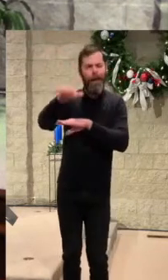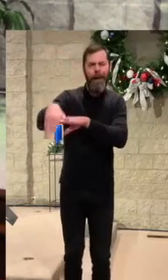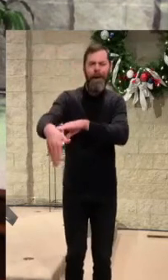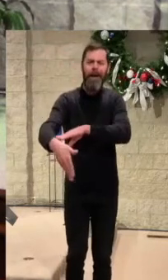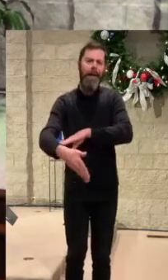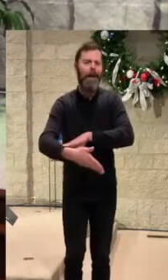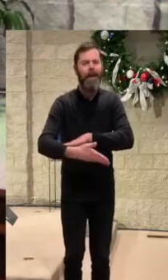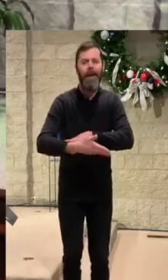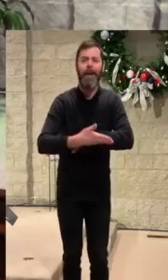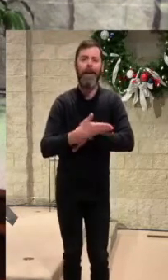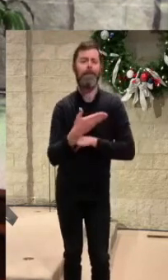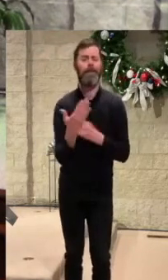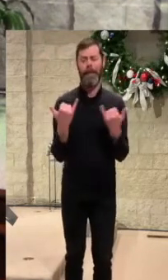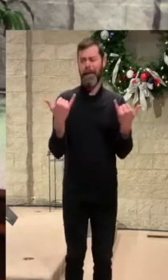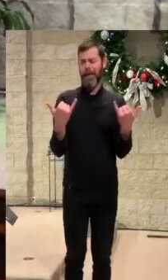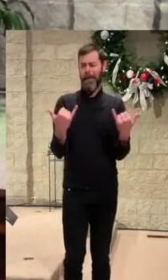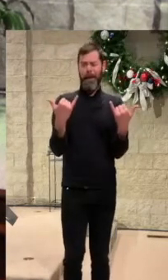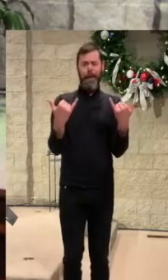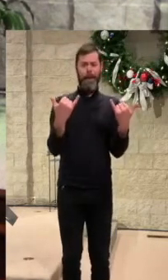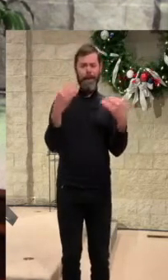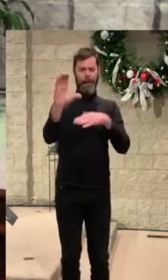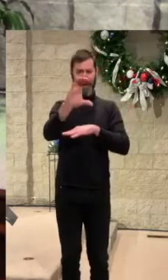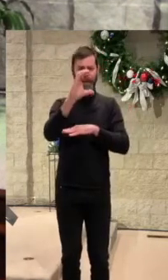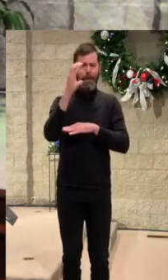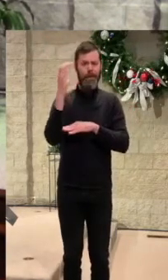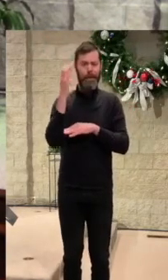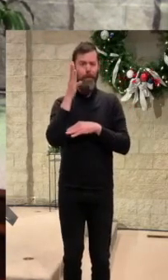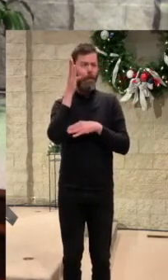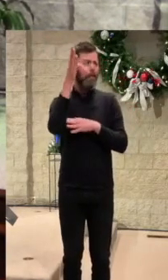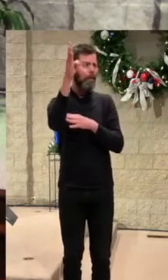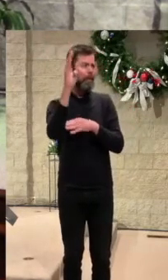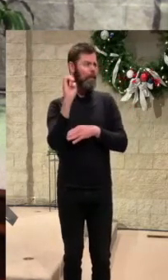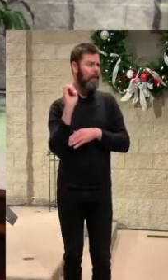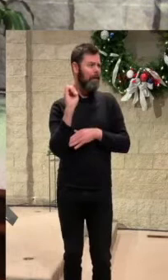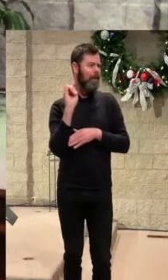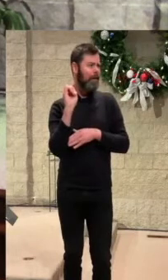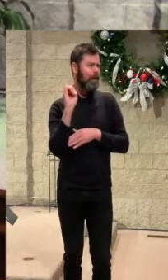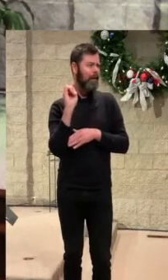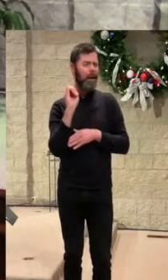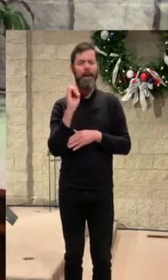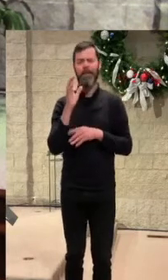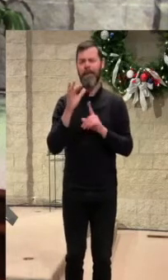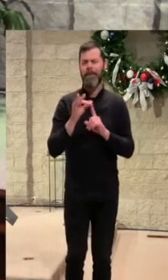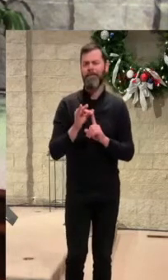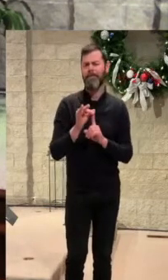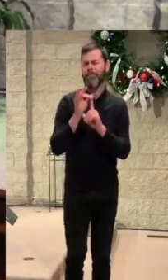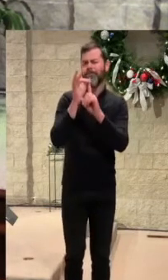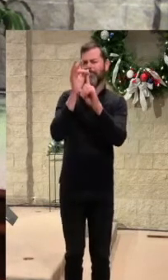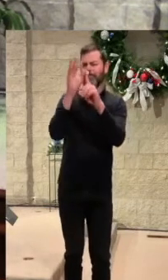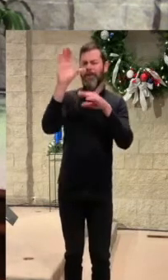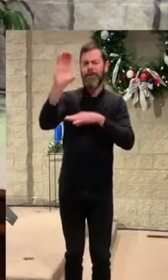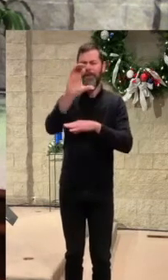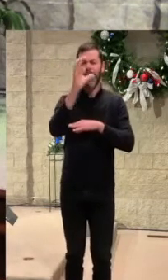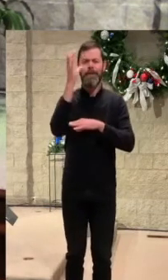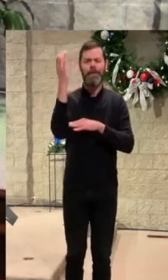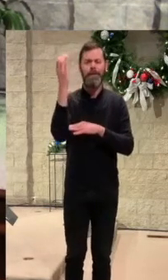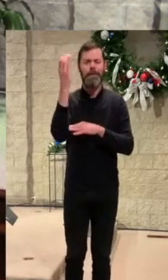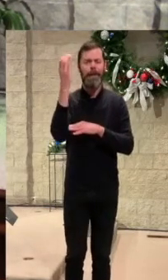through the night. And this Christmas, it will be a very